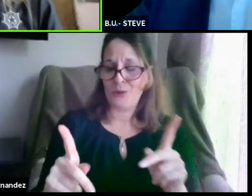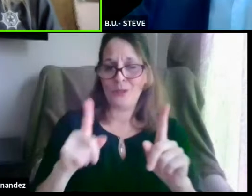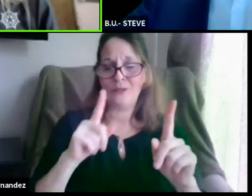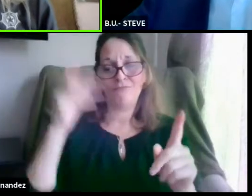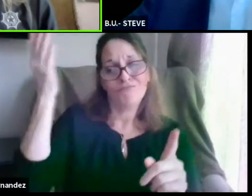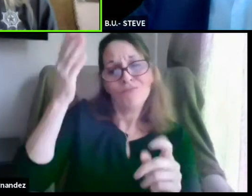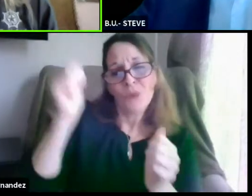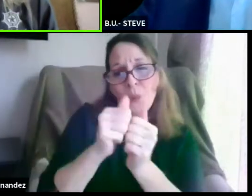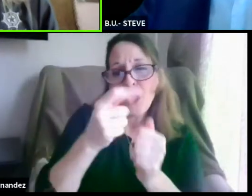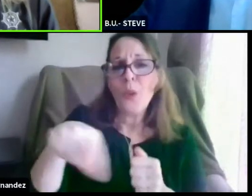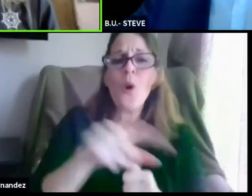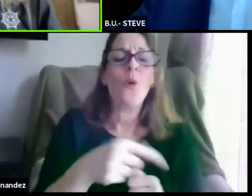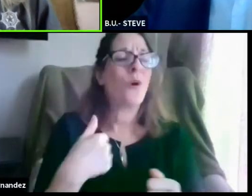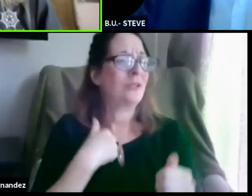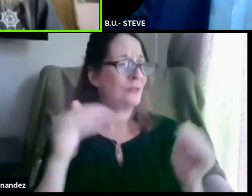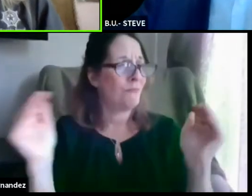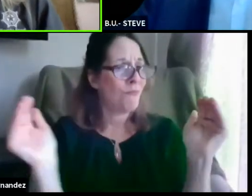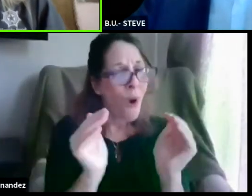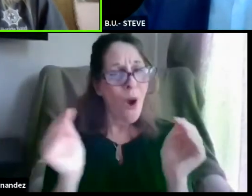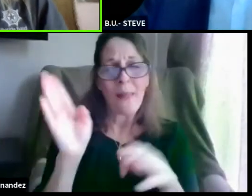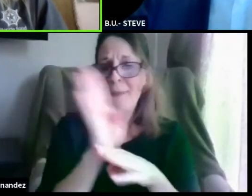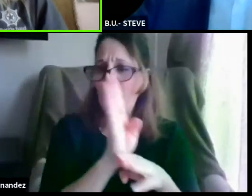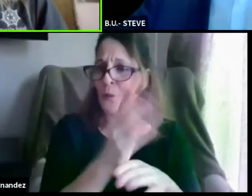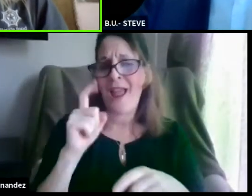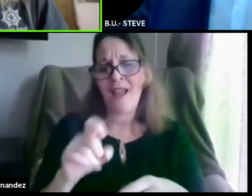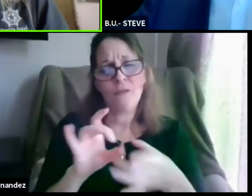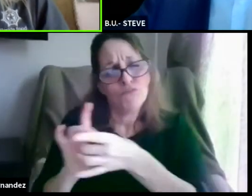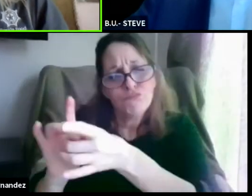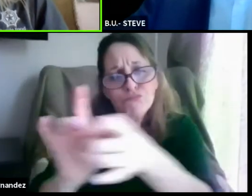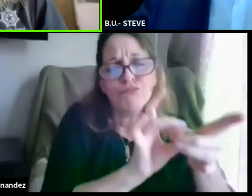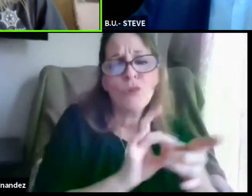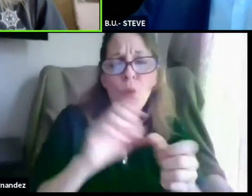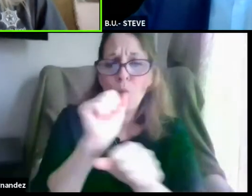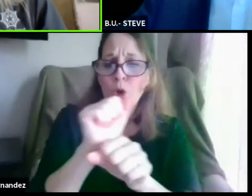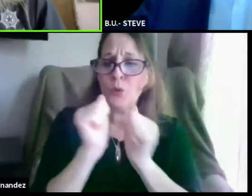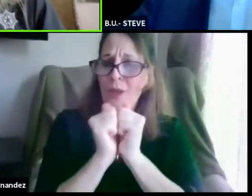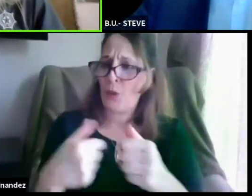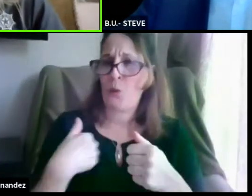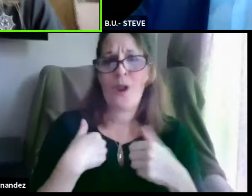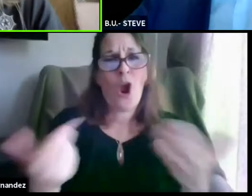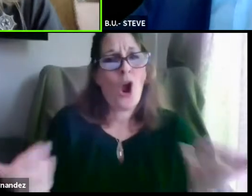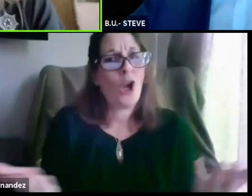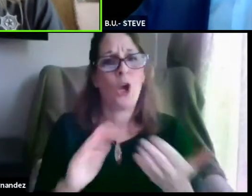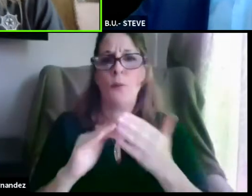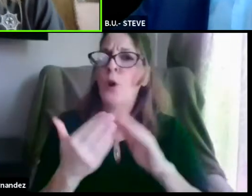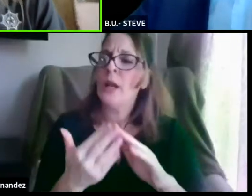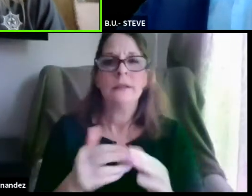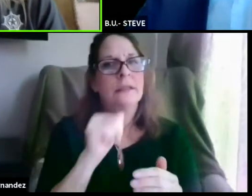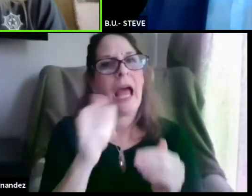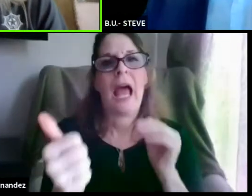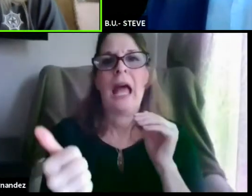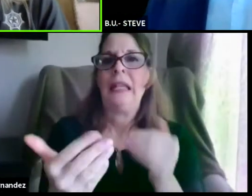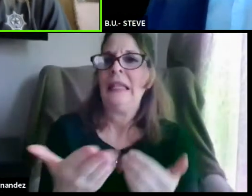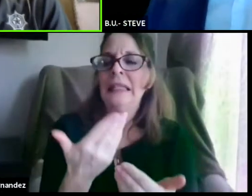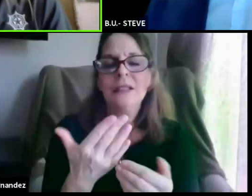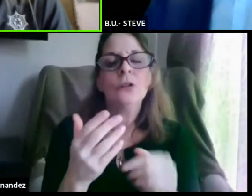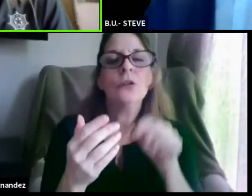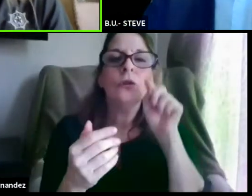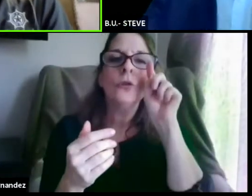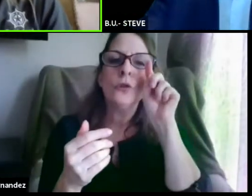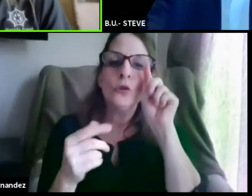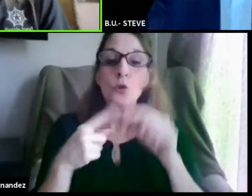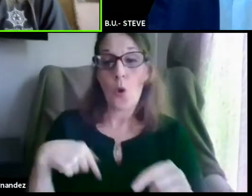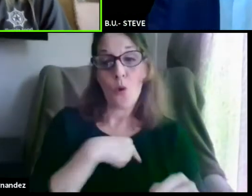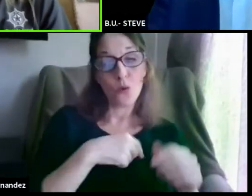local businesses, we all have to work together. We are a community here, and these are some rough times that we're going through. So together